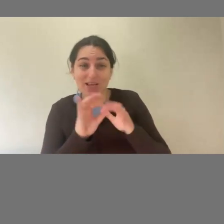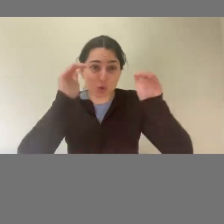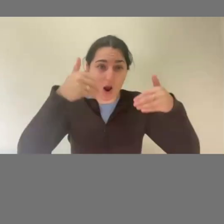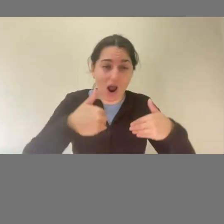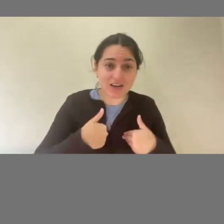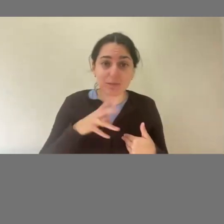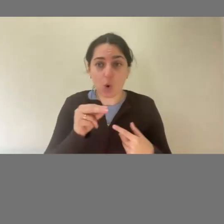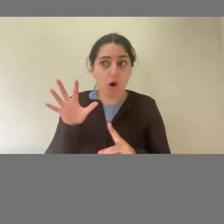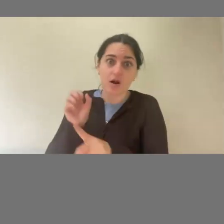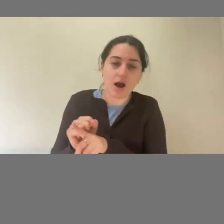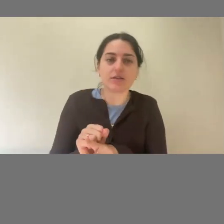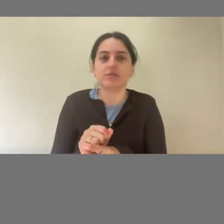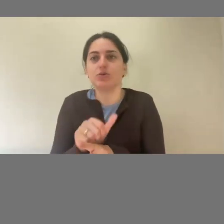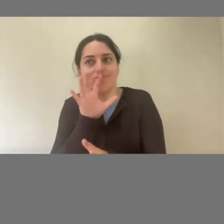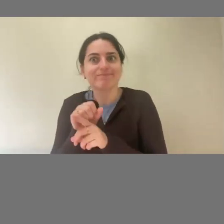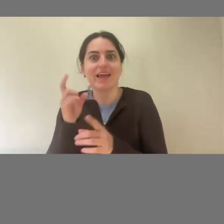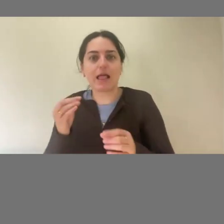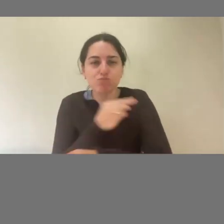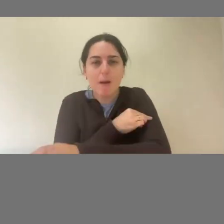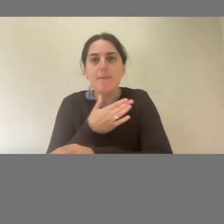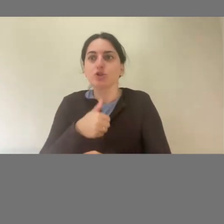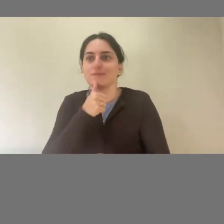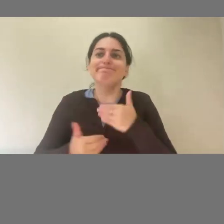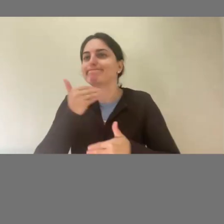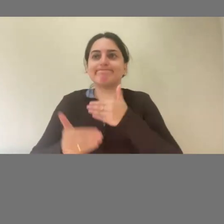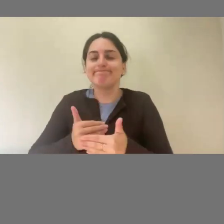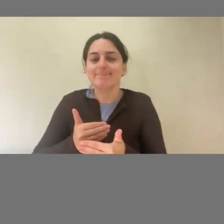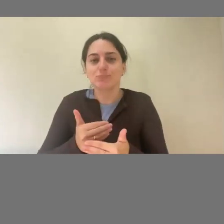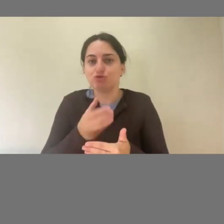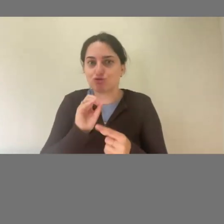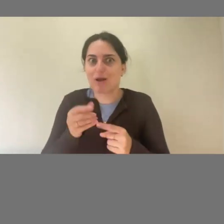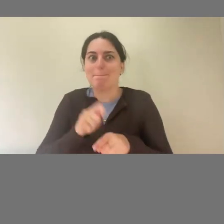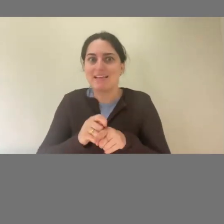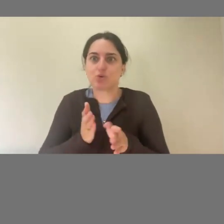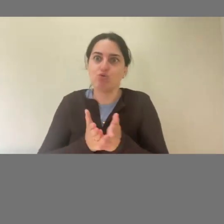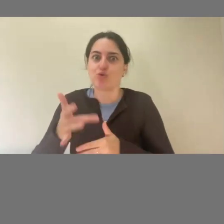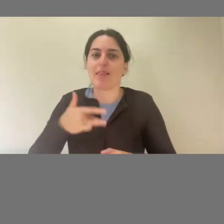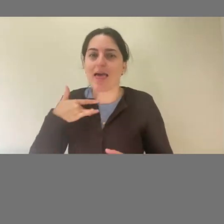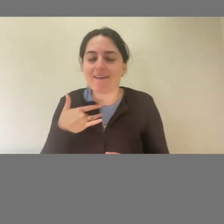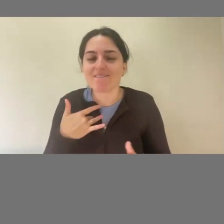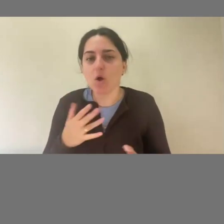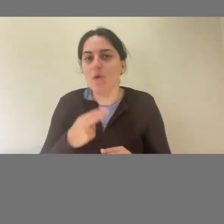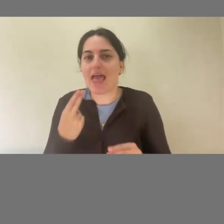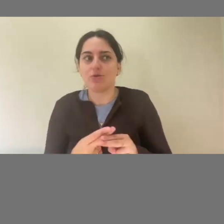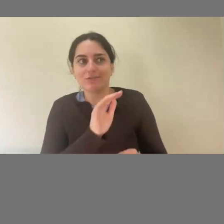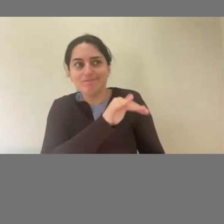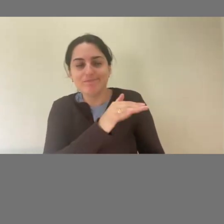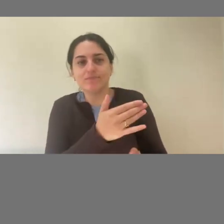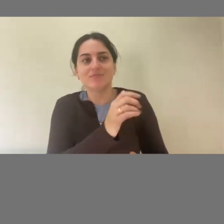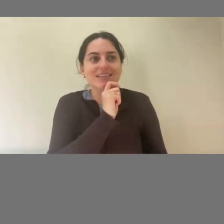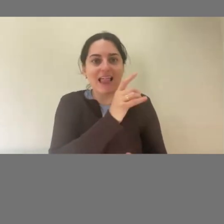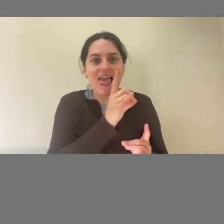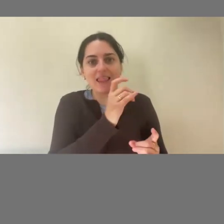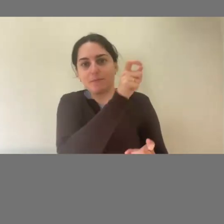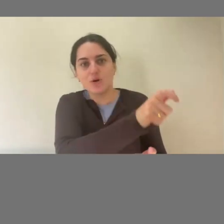in life, where people just get on with things and muddle through as best they can without perhaps addressing the health problems